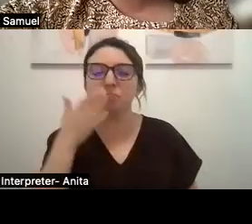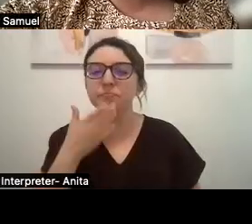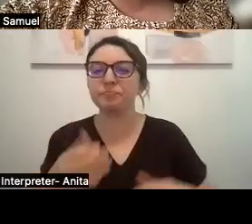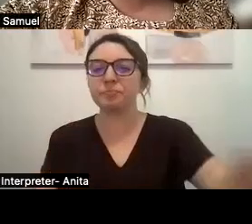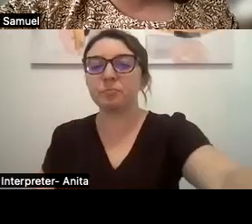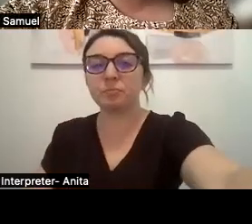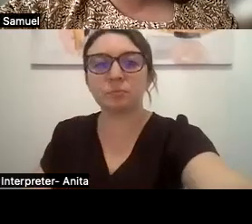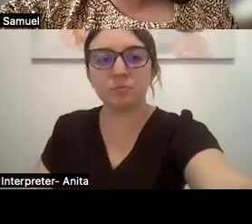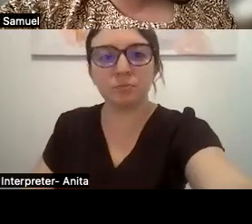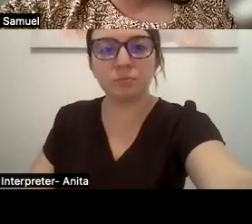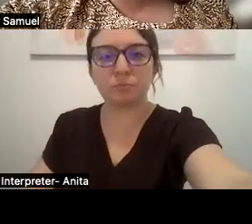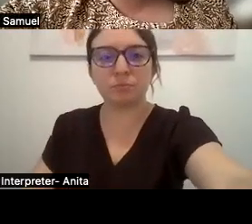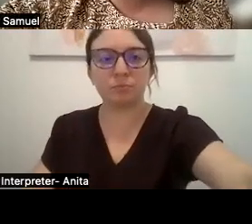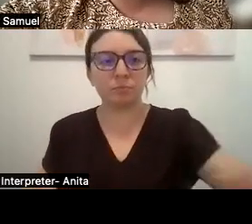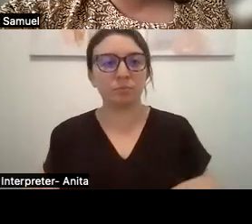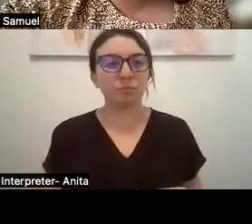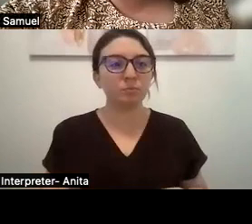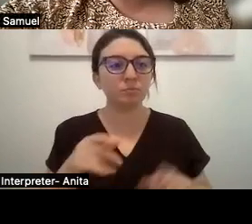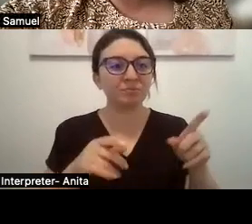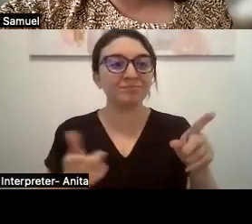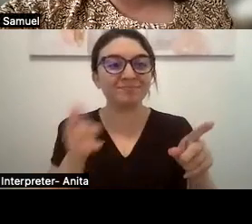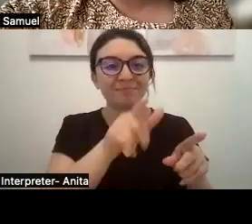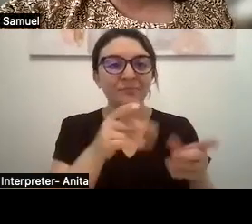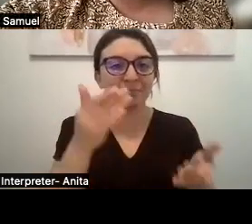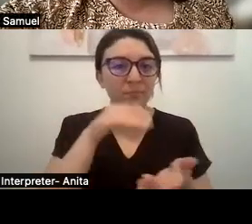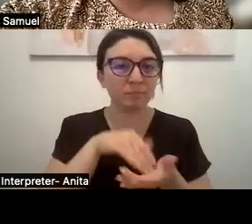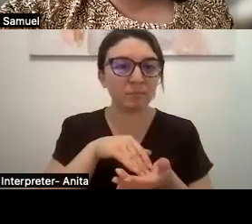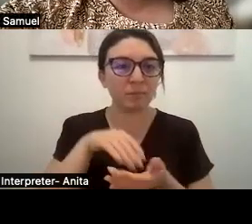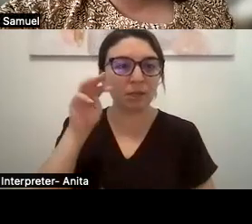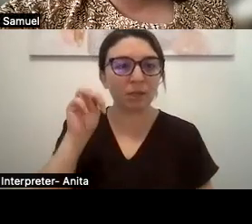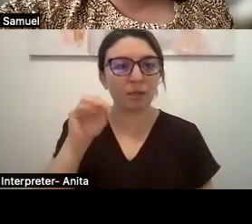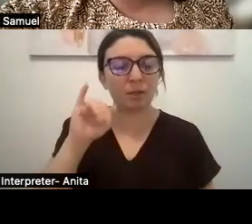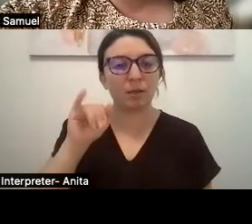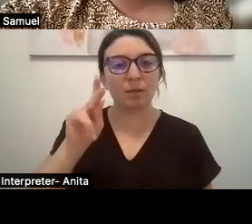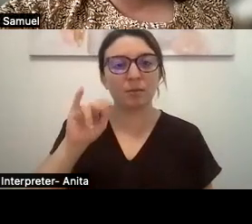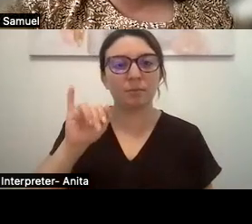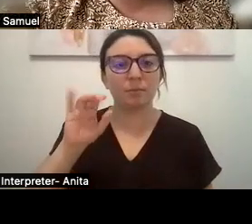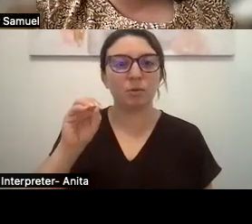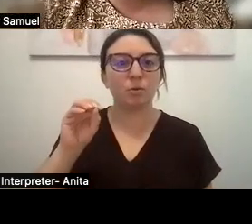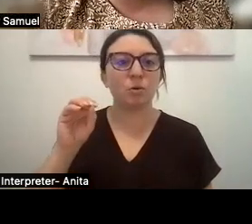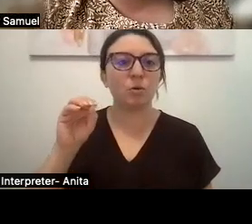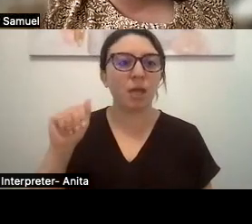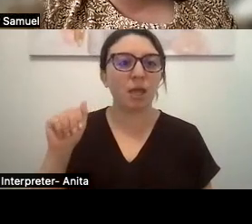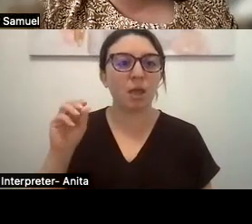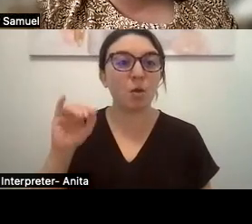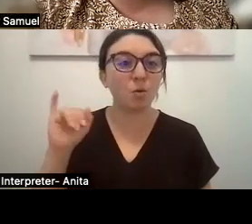Anyone else? Oh, okay. Hi, you guys are up again. Mikio Aoi.